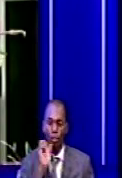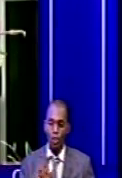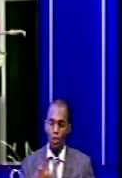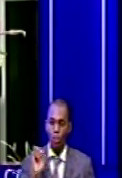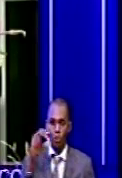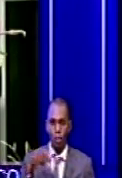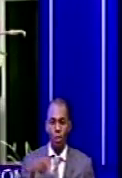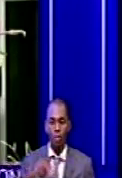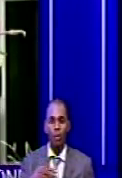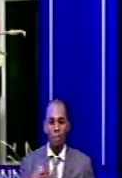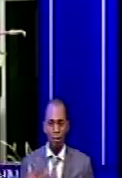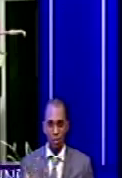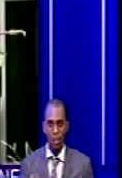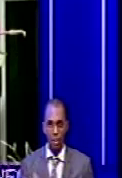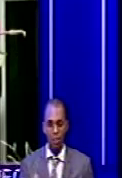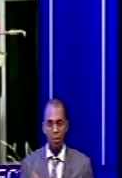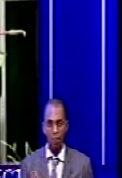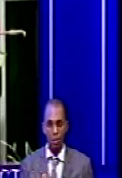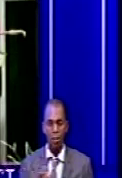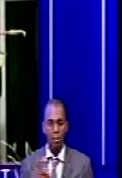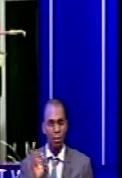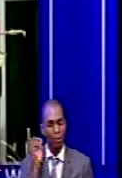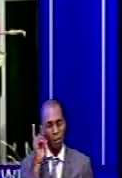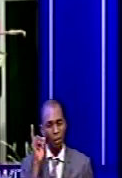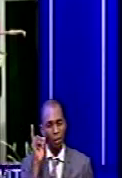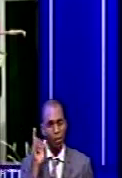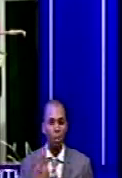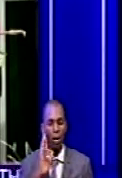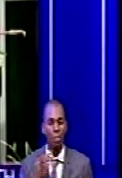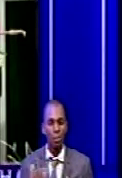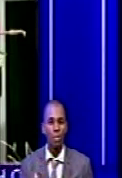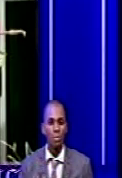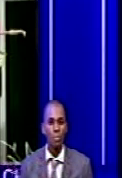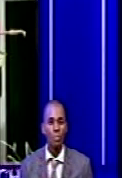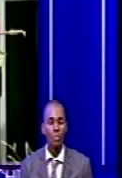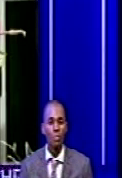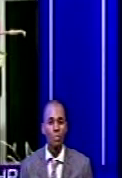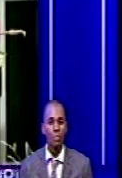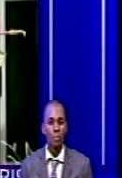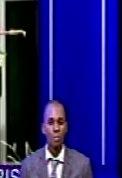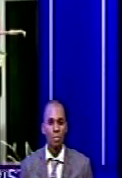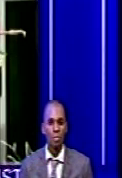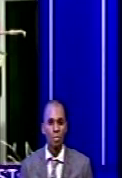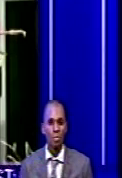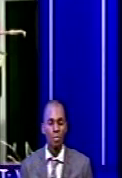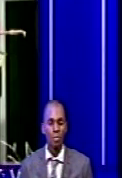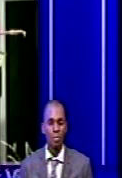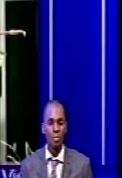Thank you.